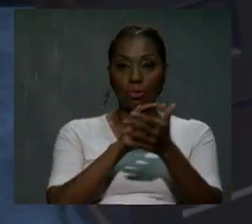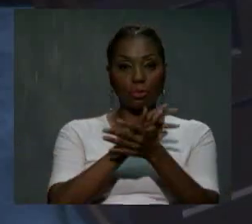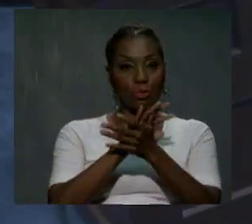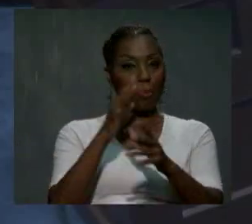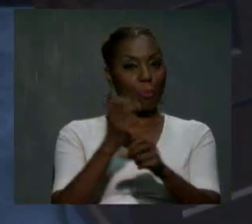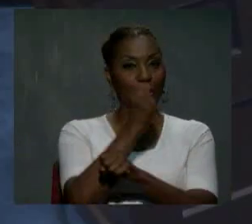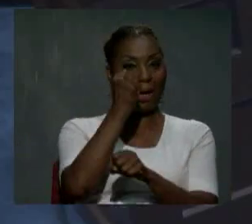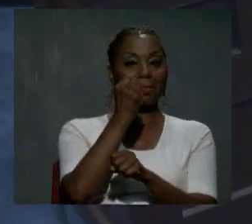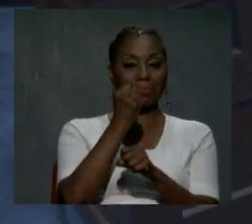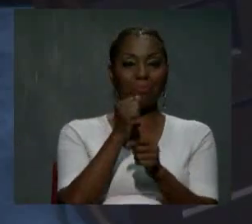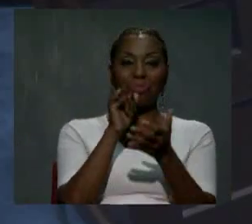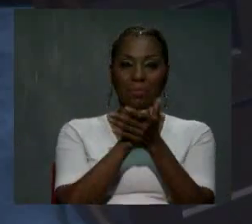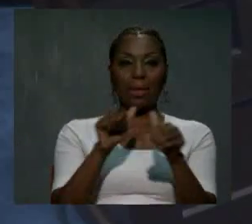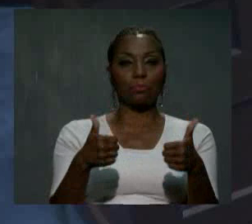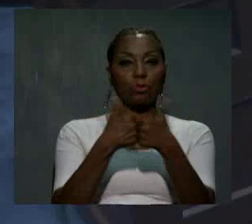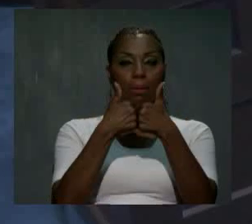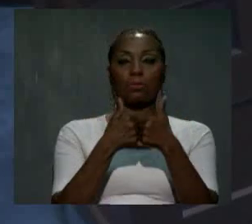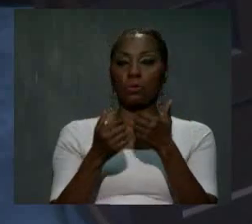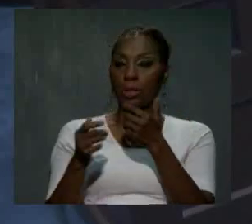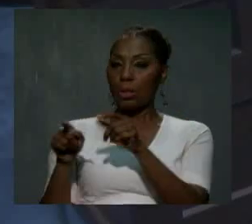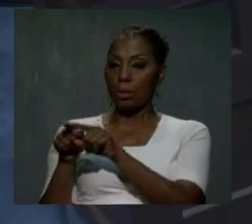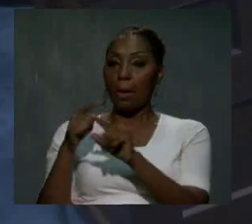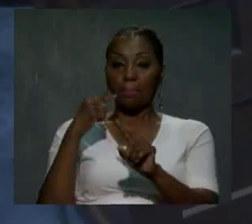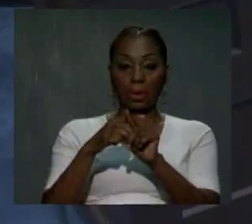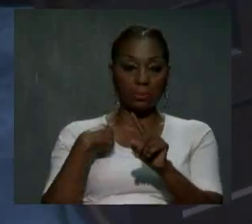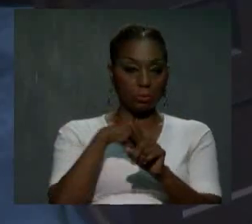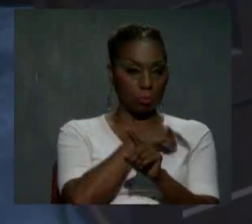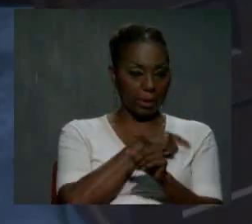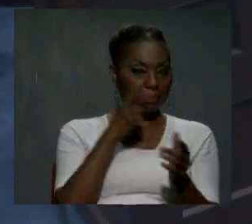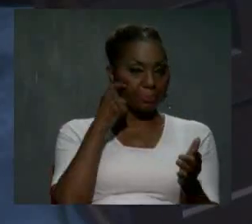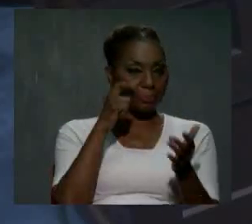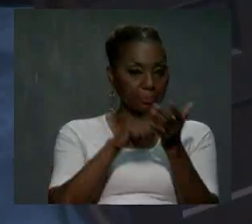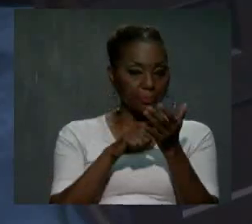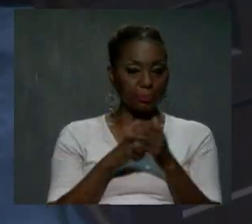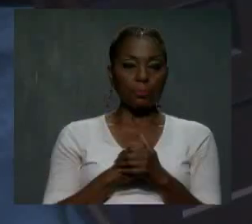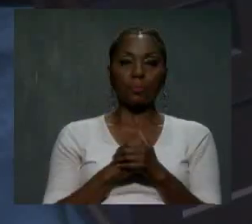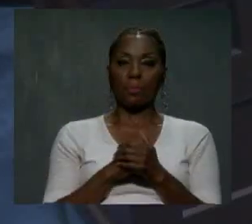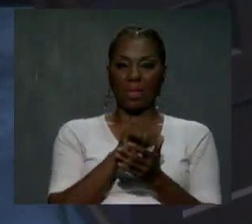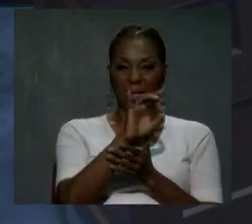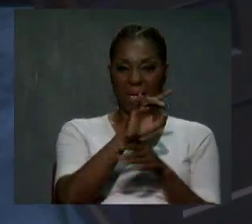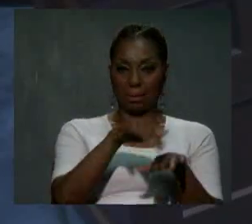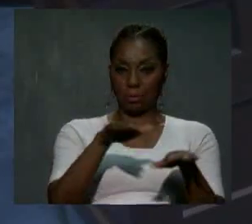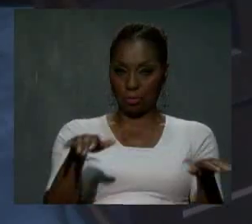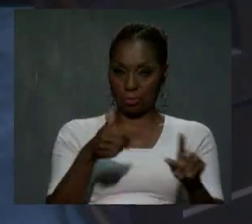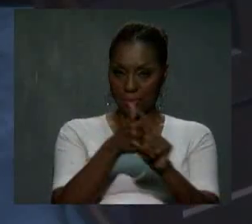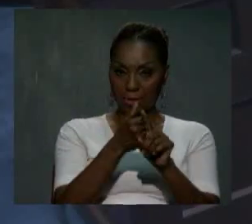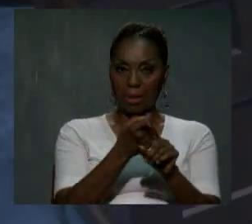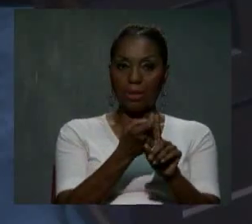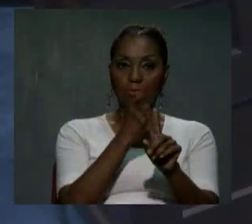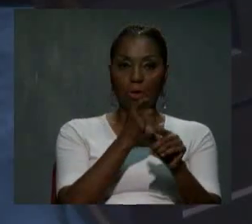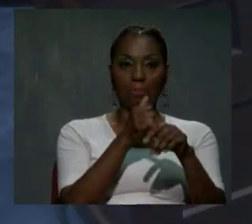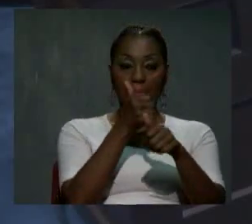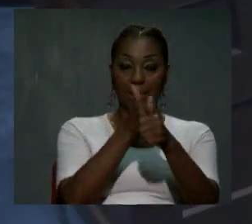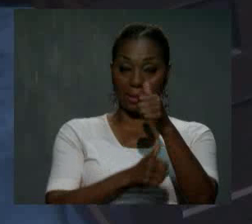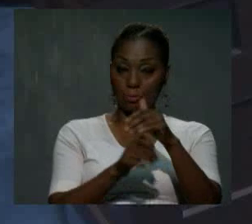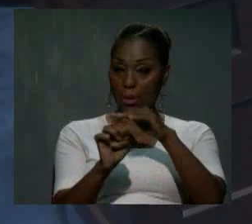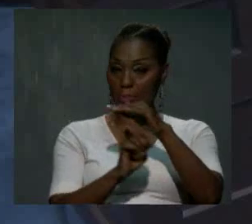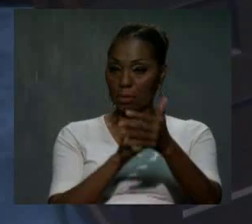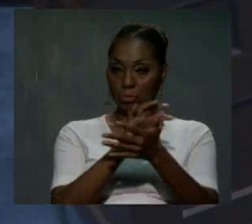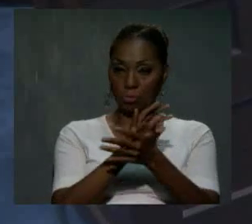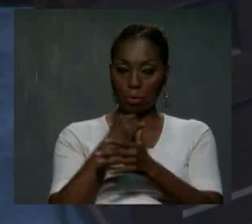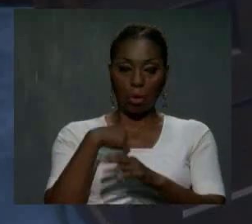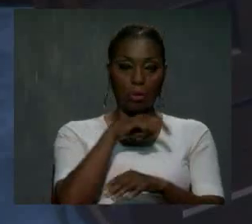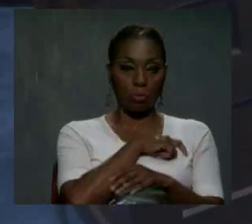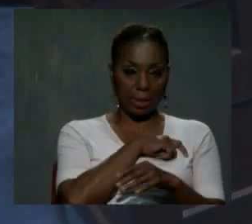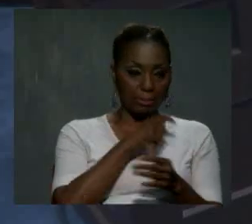that endeavor. And we also have identified 8 children, one from each elementary school, whom we're going to